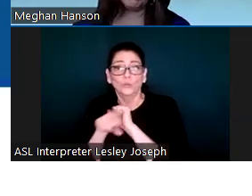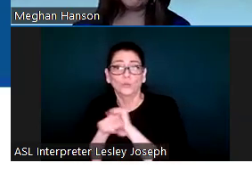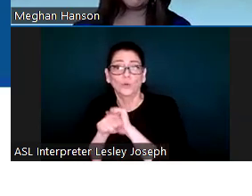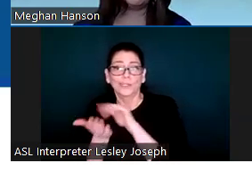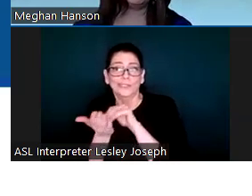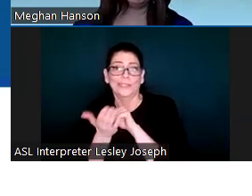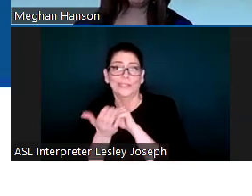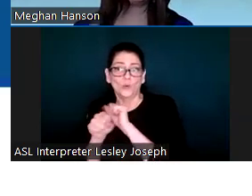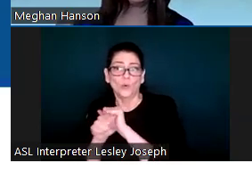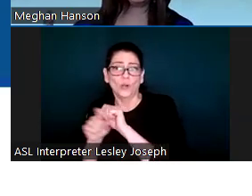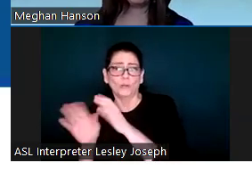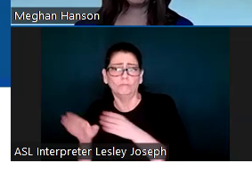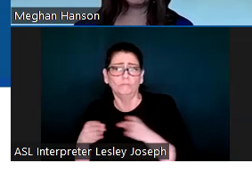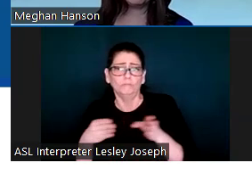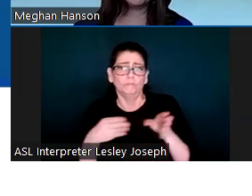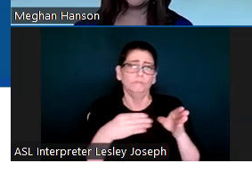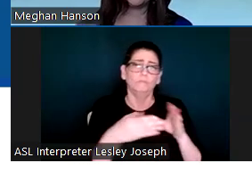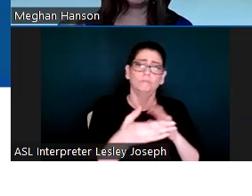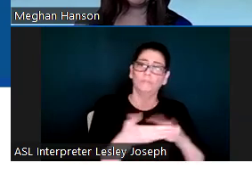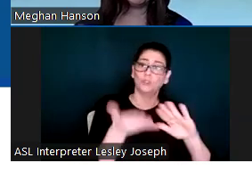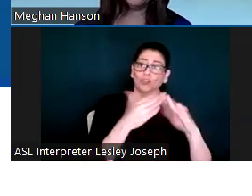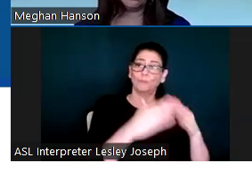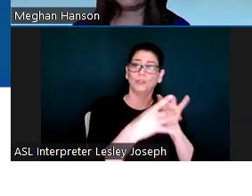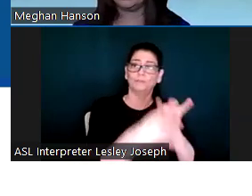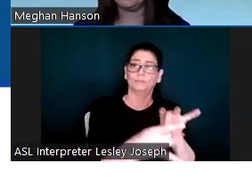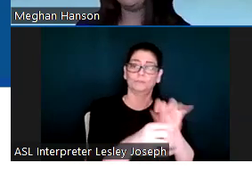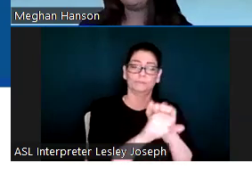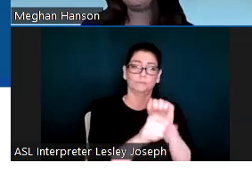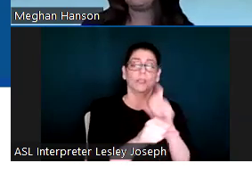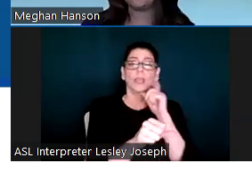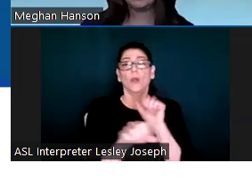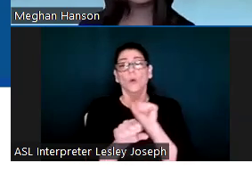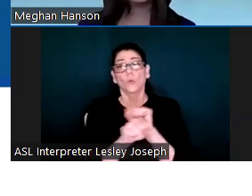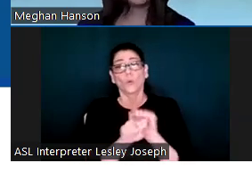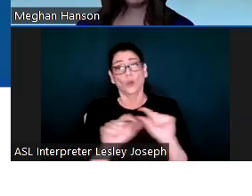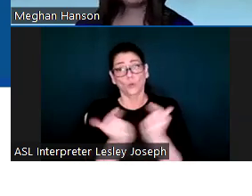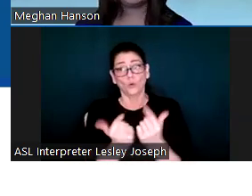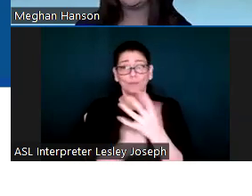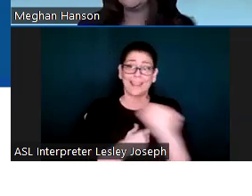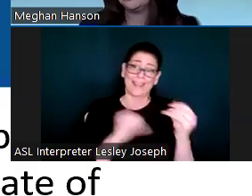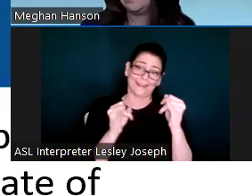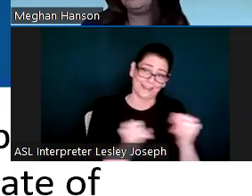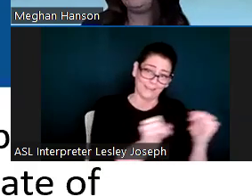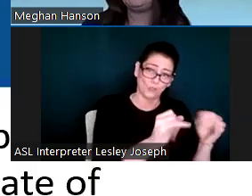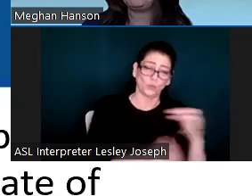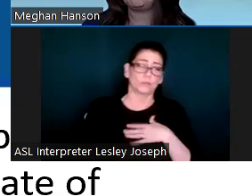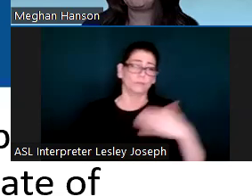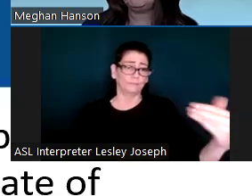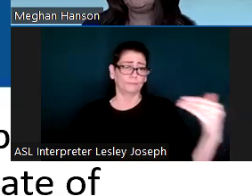community employment, both in work groups and more individually. So if we could move to the next